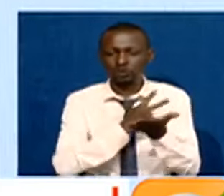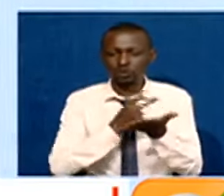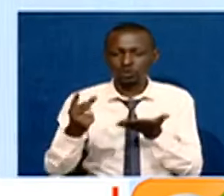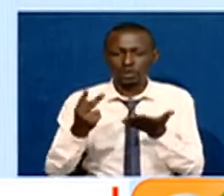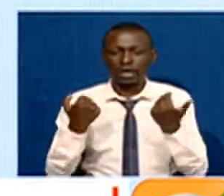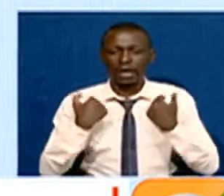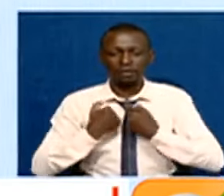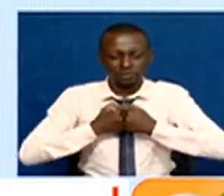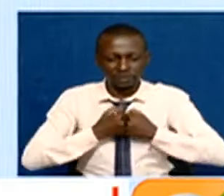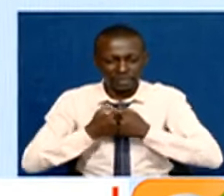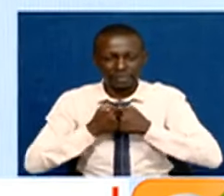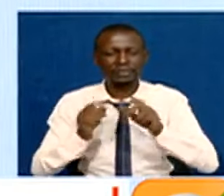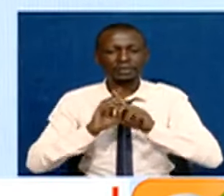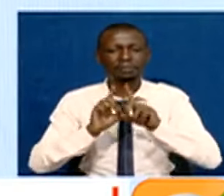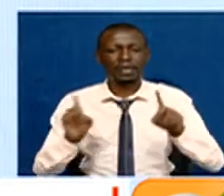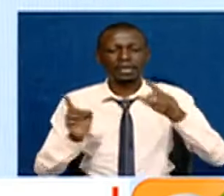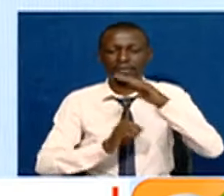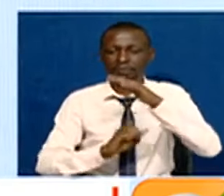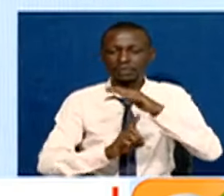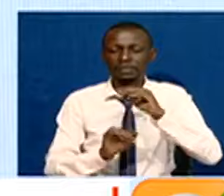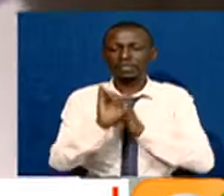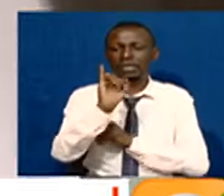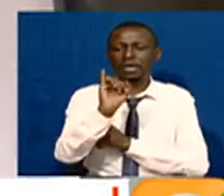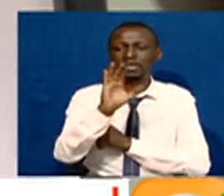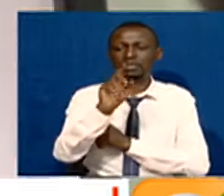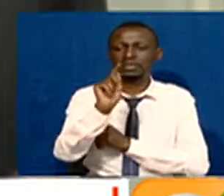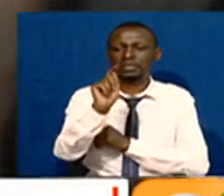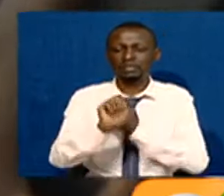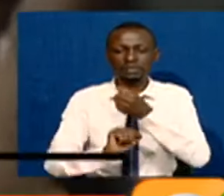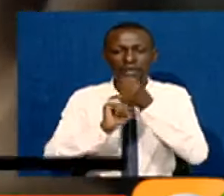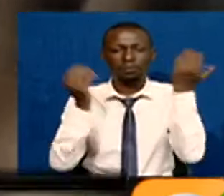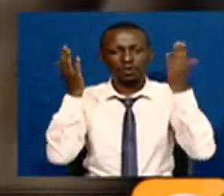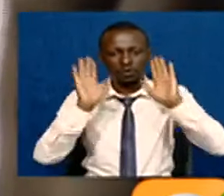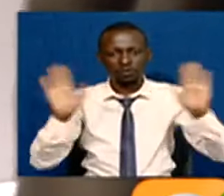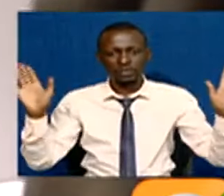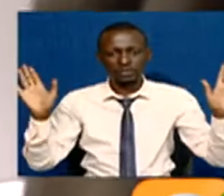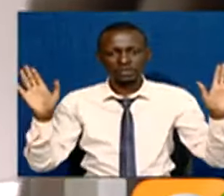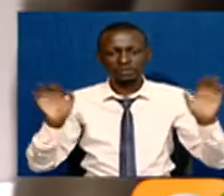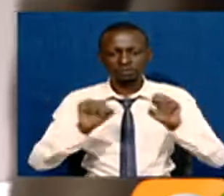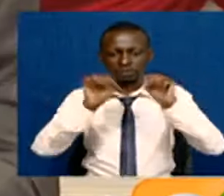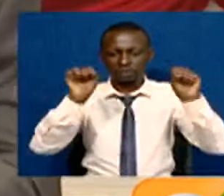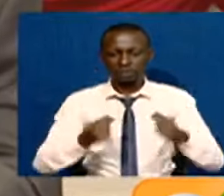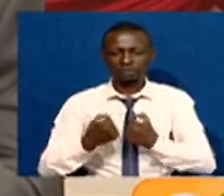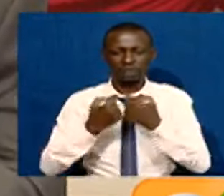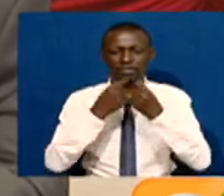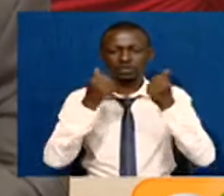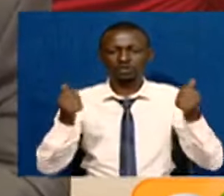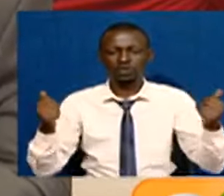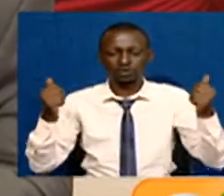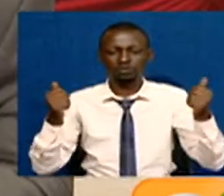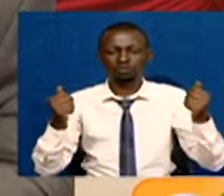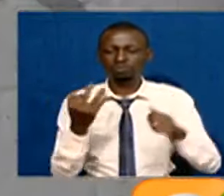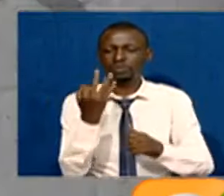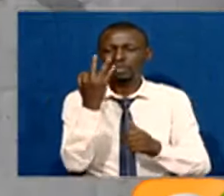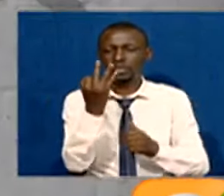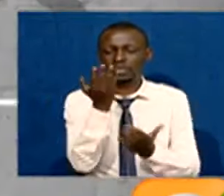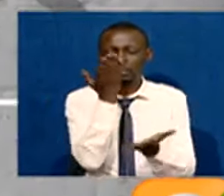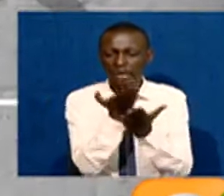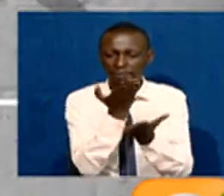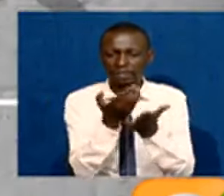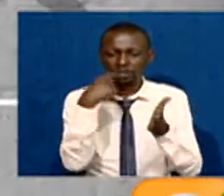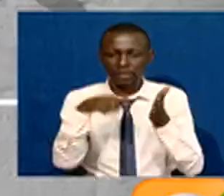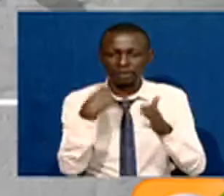a lot of assistance from the Ministry of ICT. When the system challenges had been finished and the three application cycles completed, a total